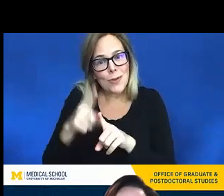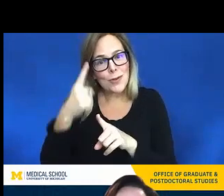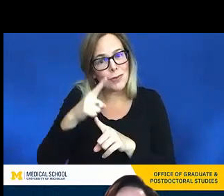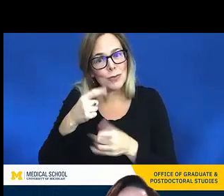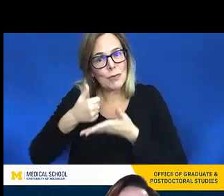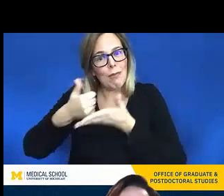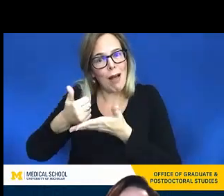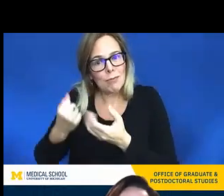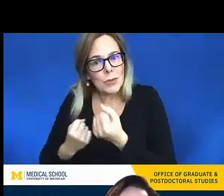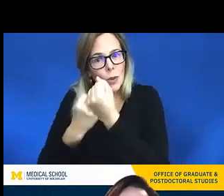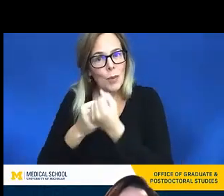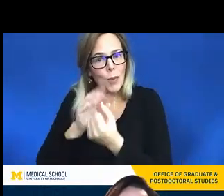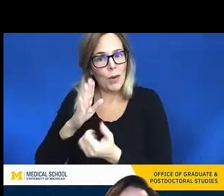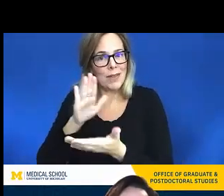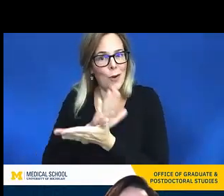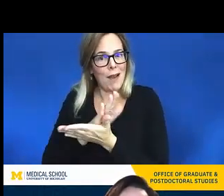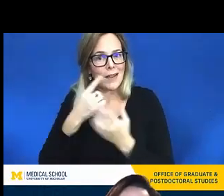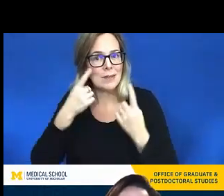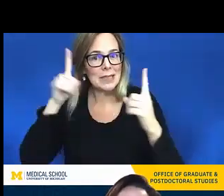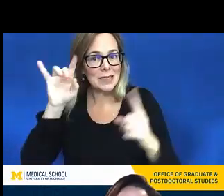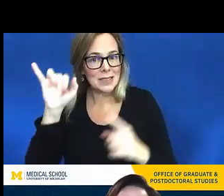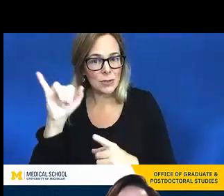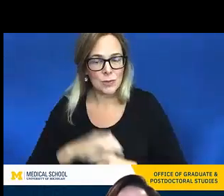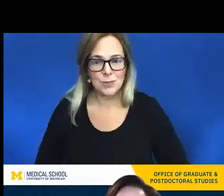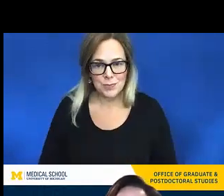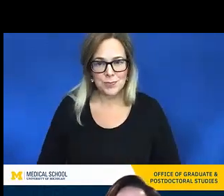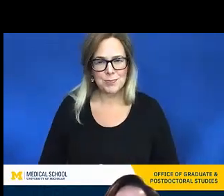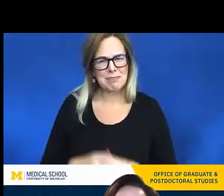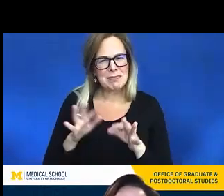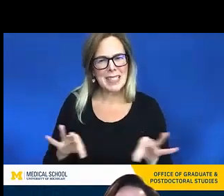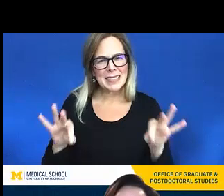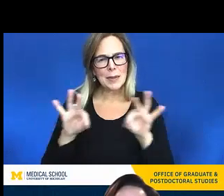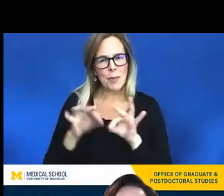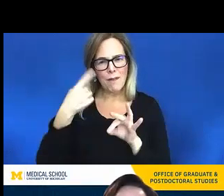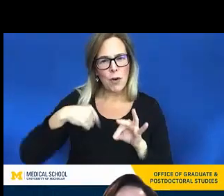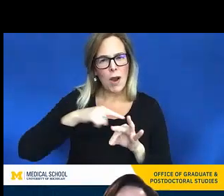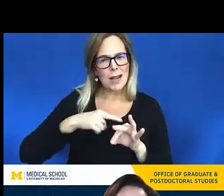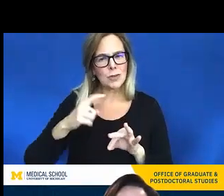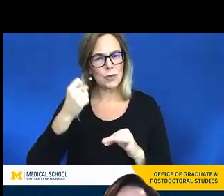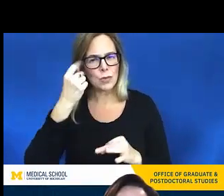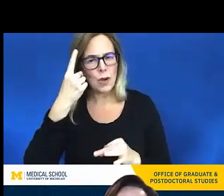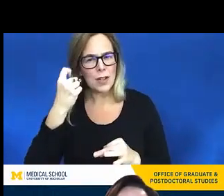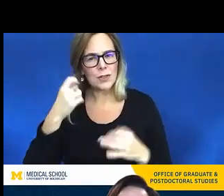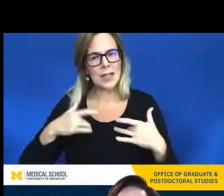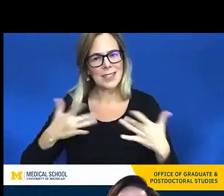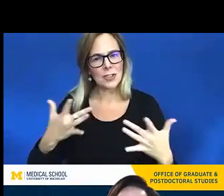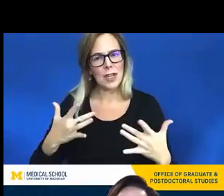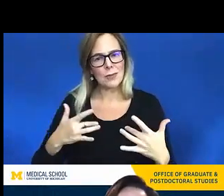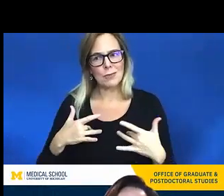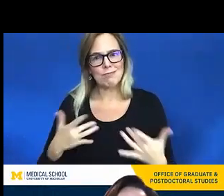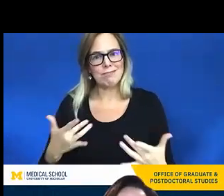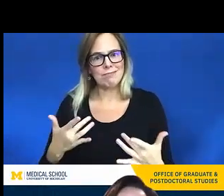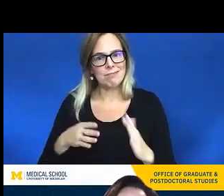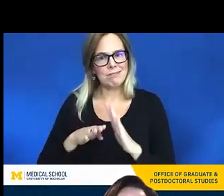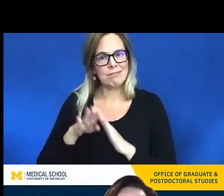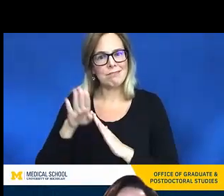it's very helpful for us in our OGPS leadership group to hear about general trends in graduate student mental health. So overall, I